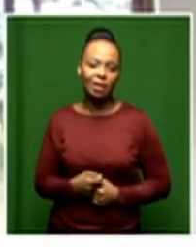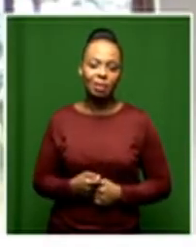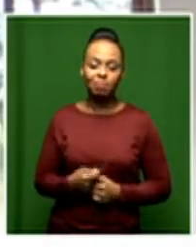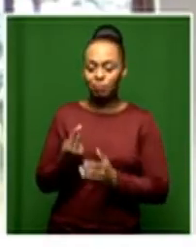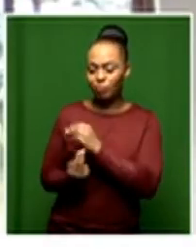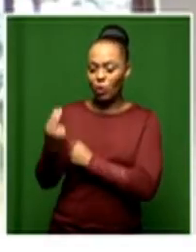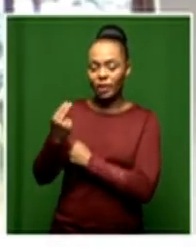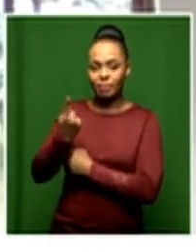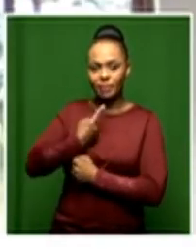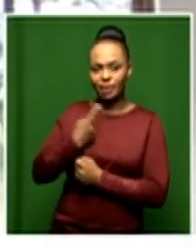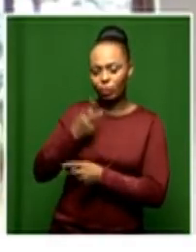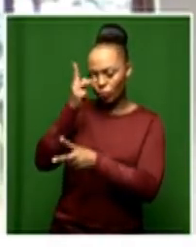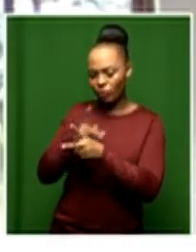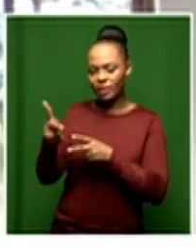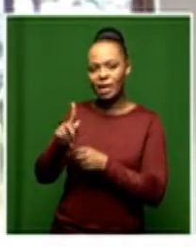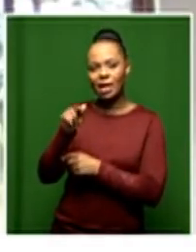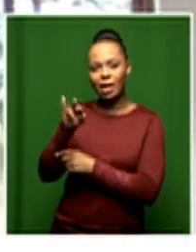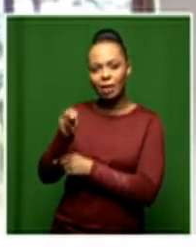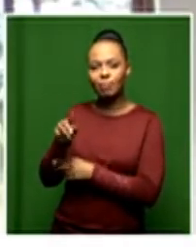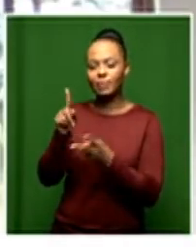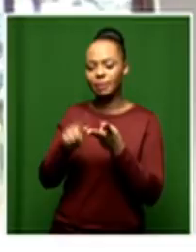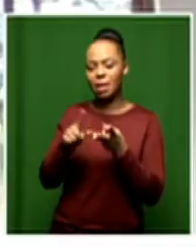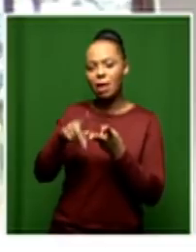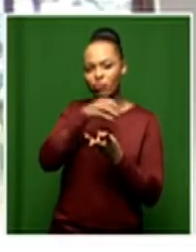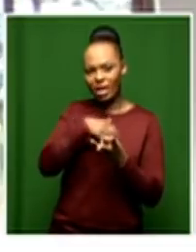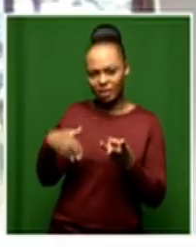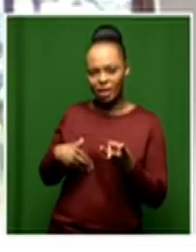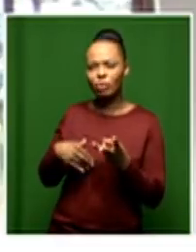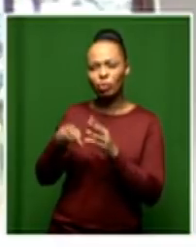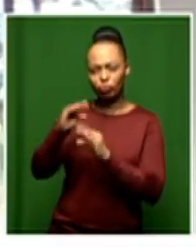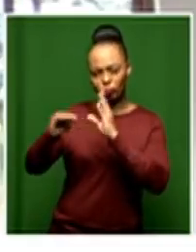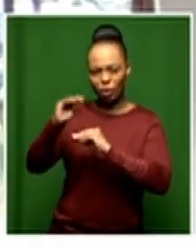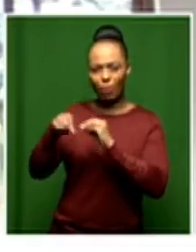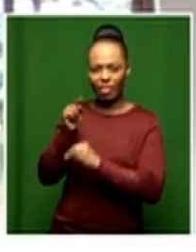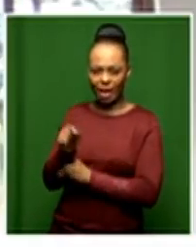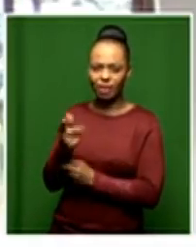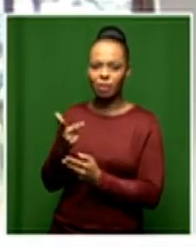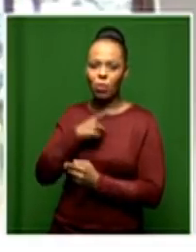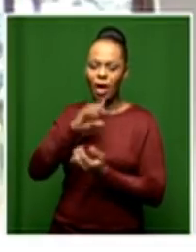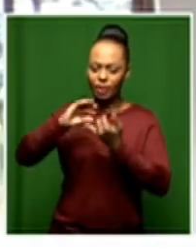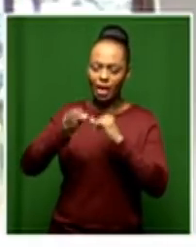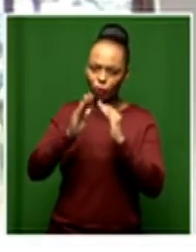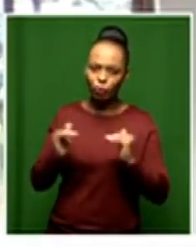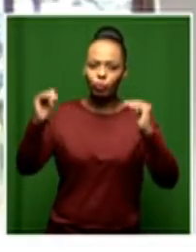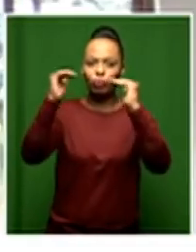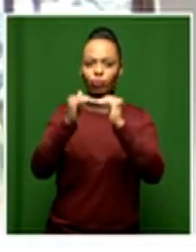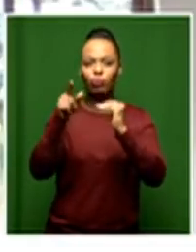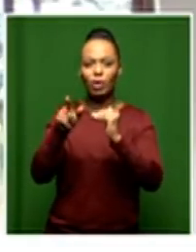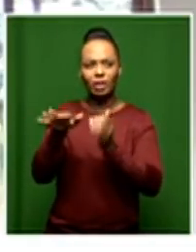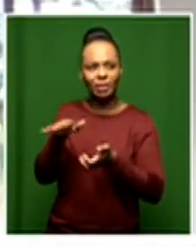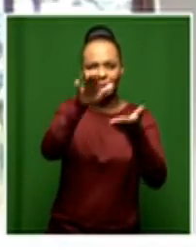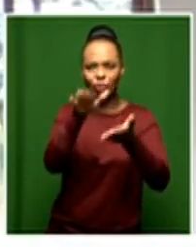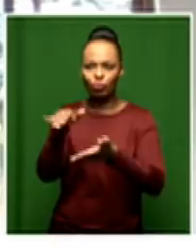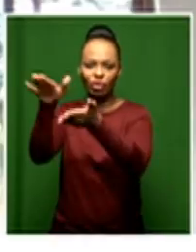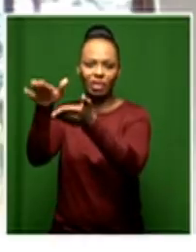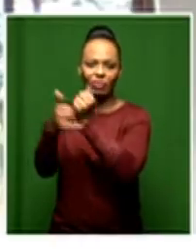Salim Abdul-Karim, and even our president, about trying to bring equality to the distribution of the